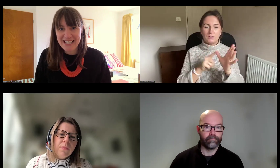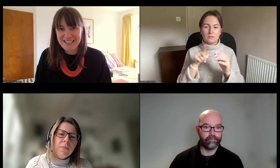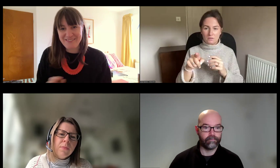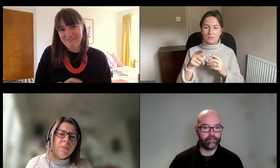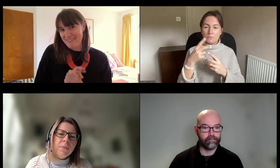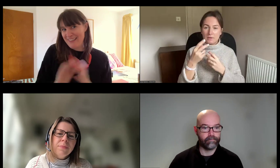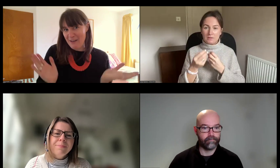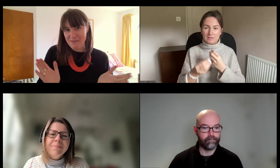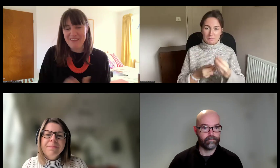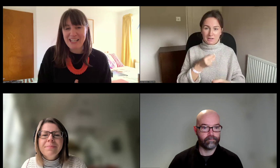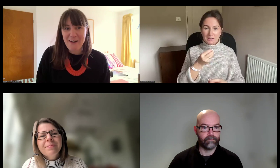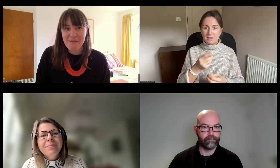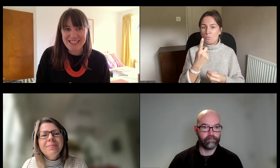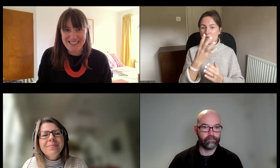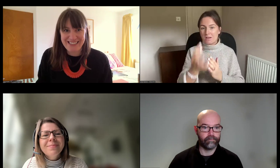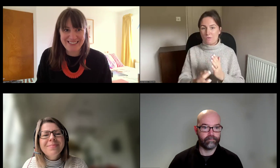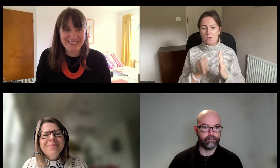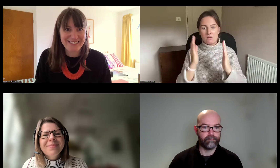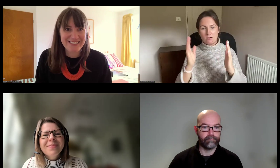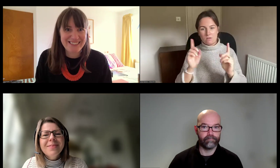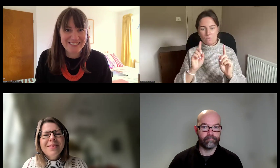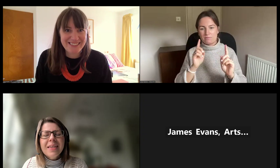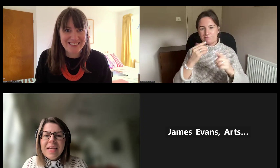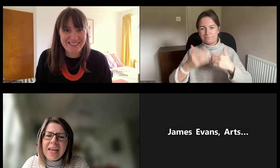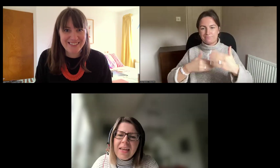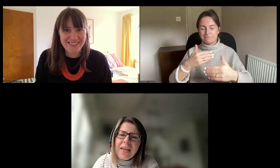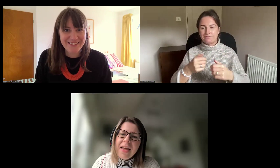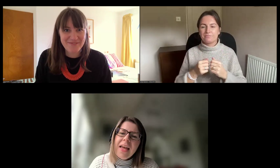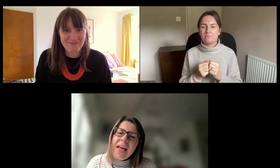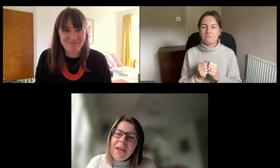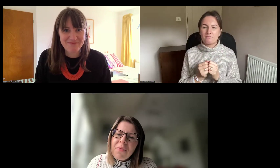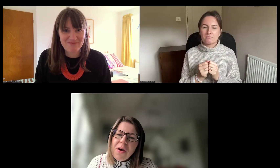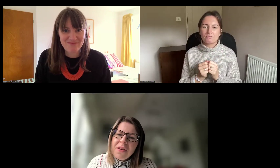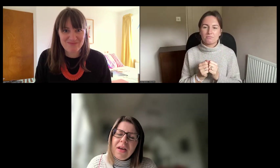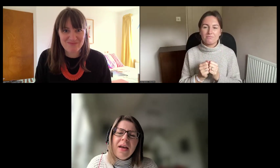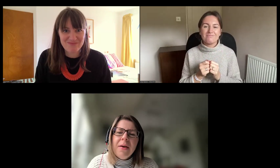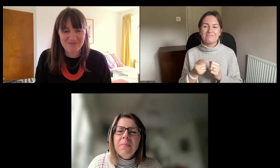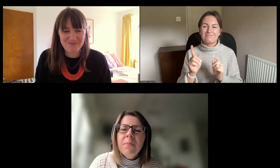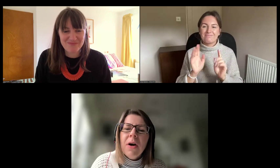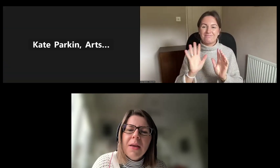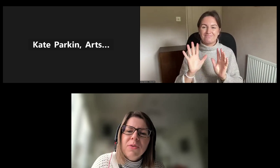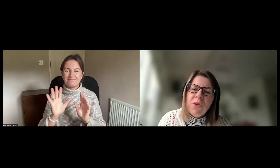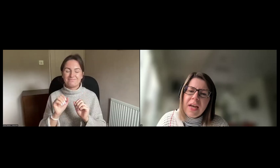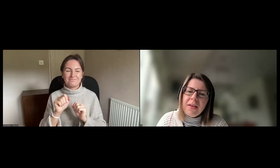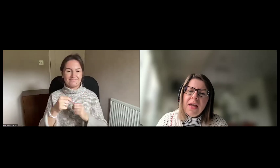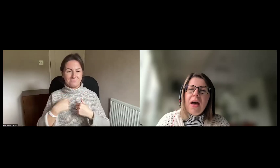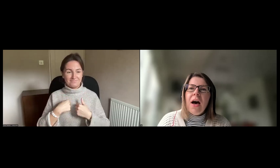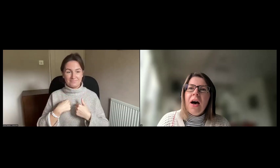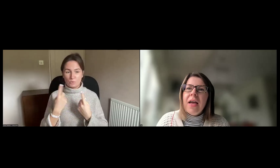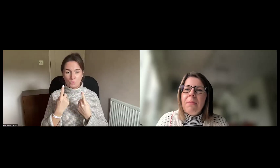the next hour. Thank you very much. Thanks, Kate. Hello, everyone. My name is